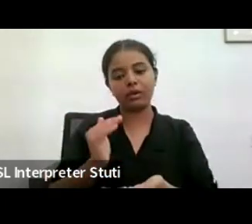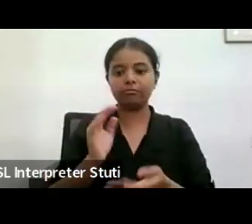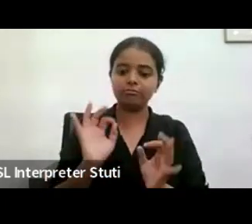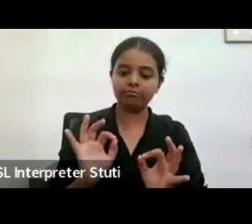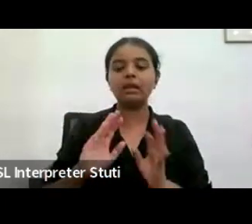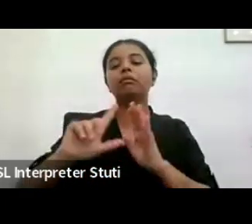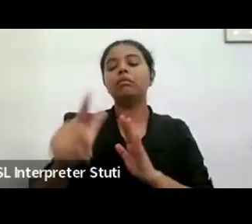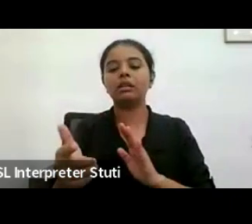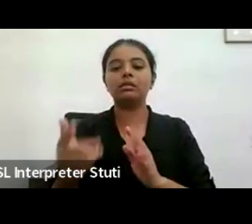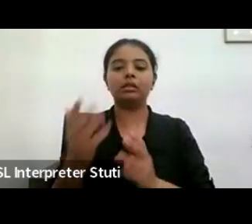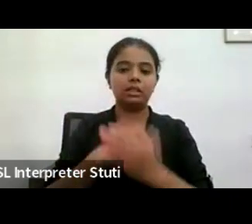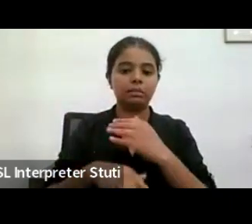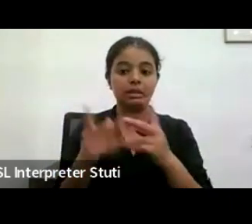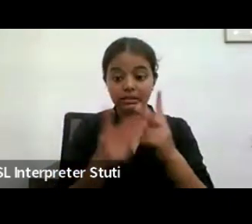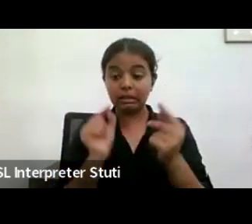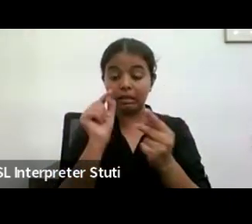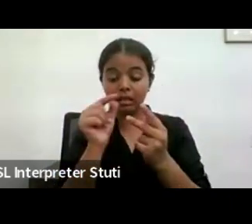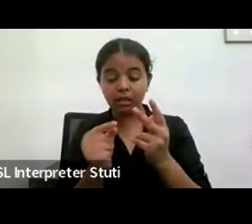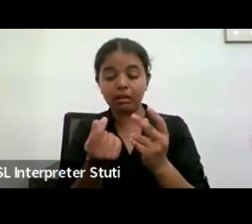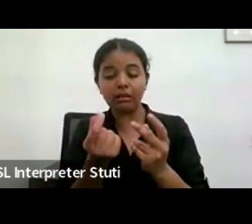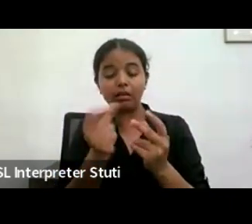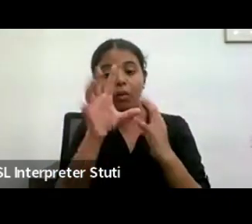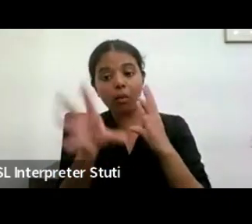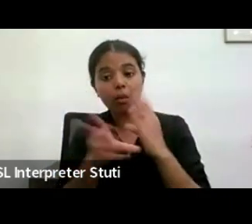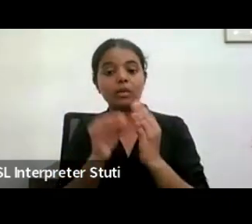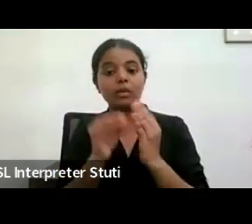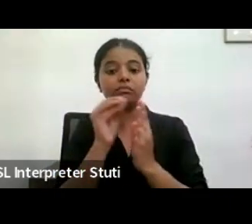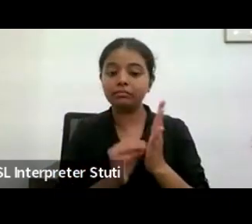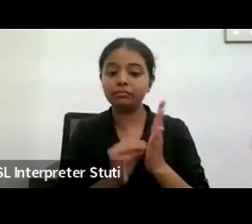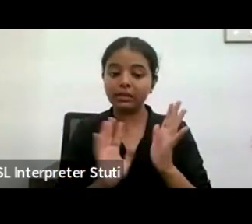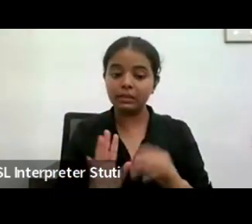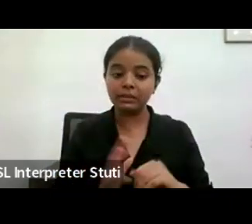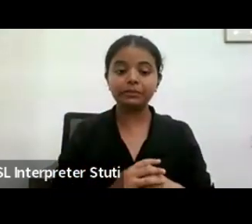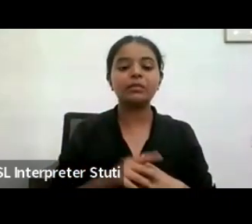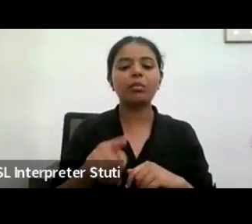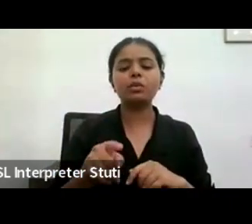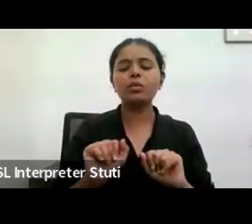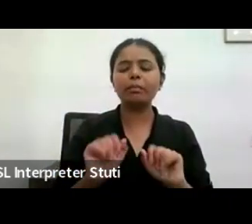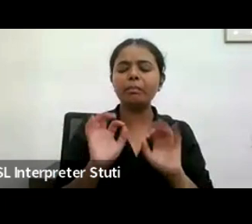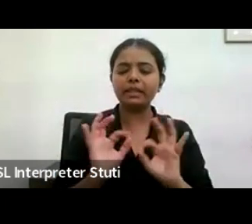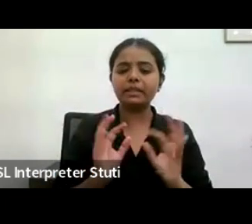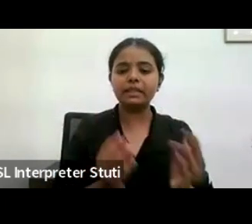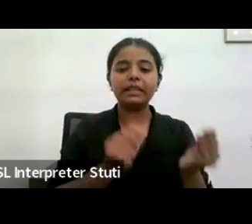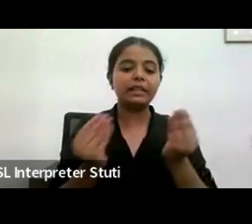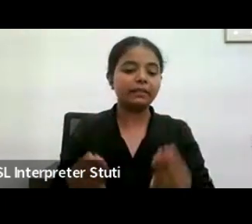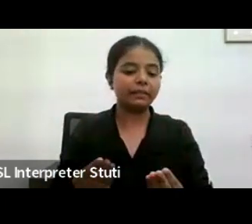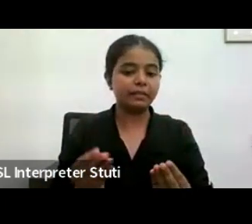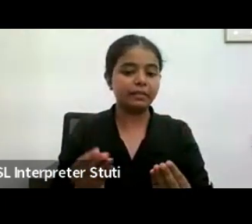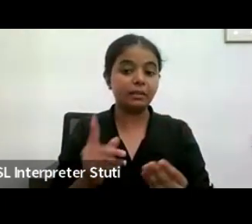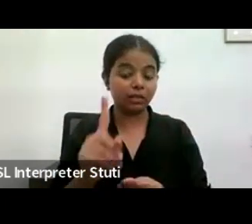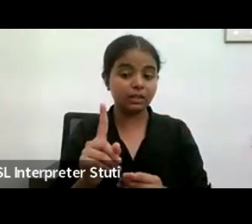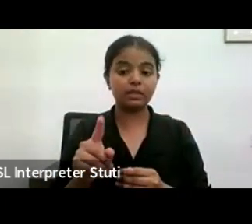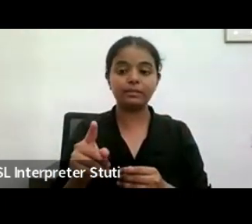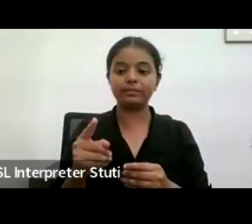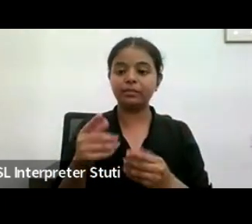Recognition of things like reasonable accommodation, I'll talk about it a little bit more. Prohibiting discrimination on the